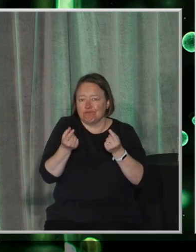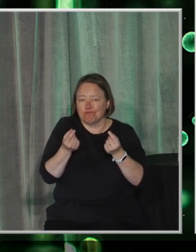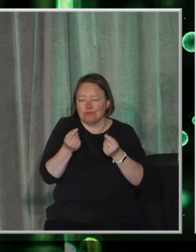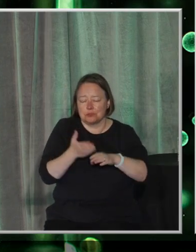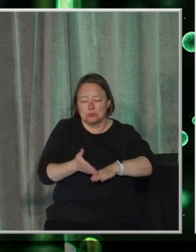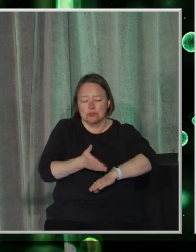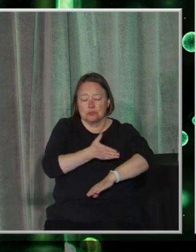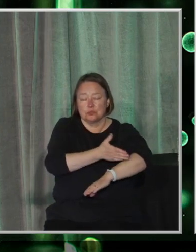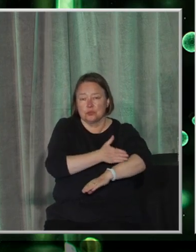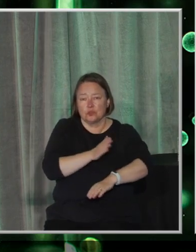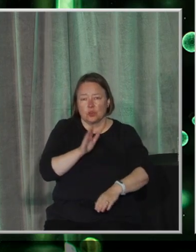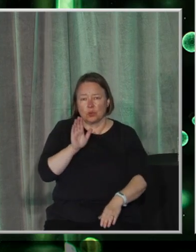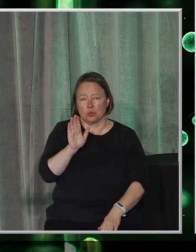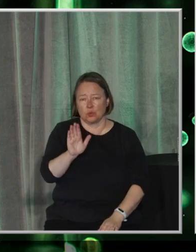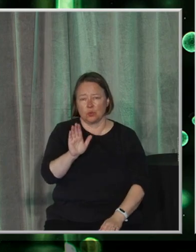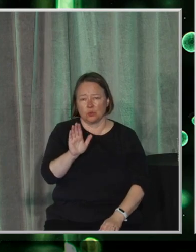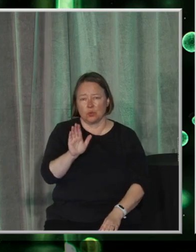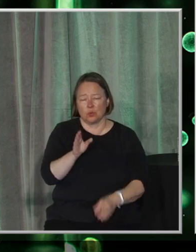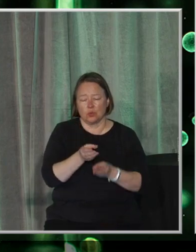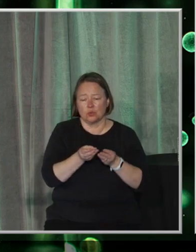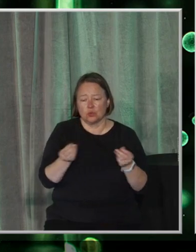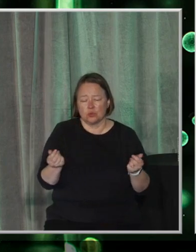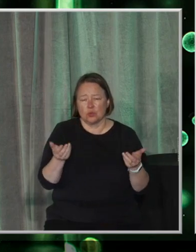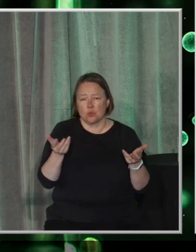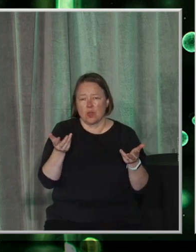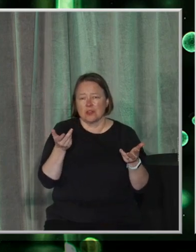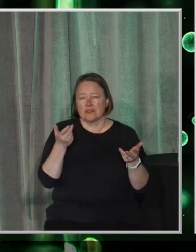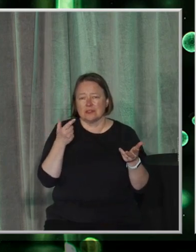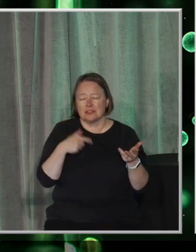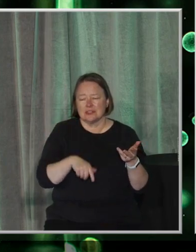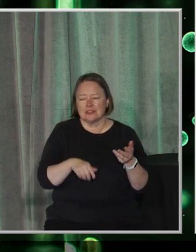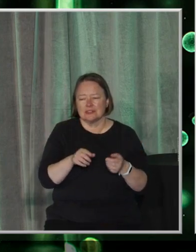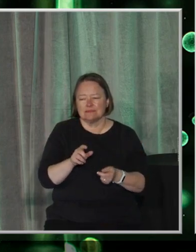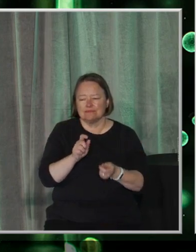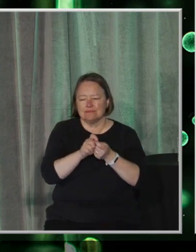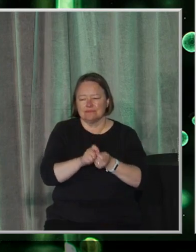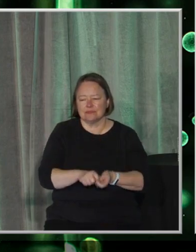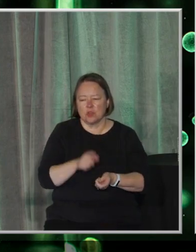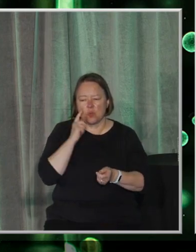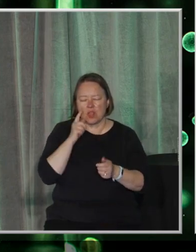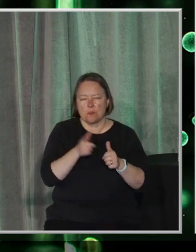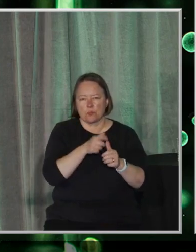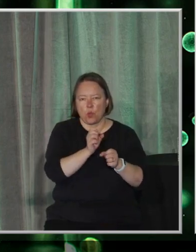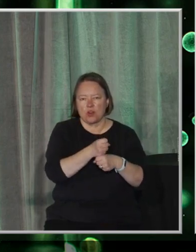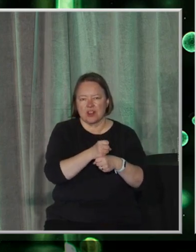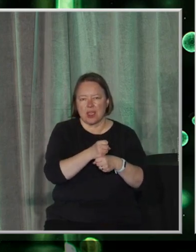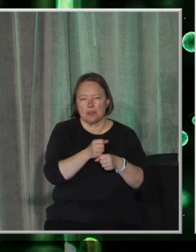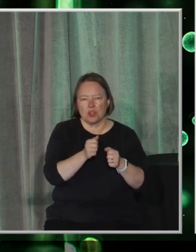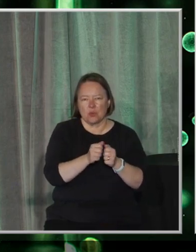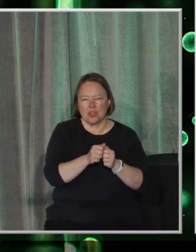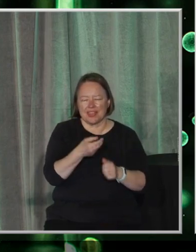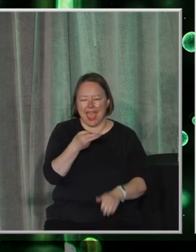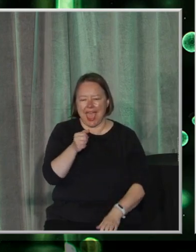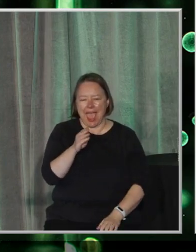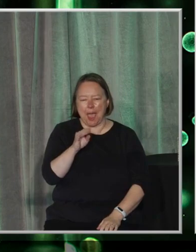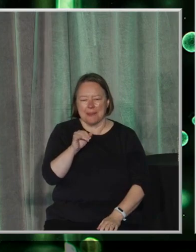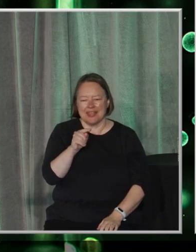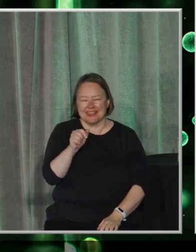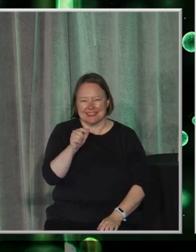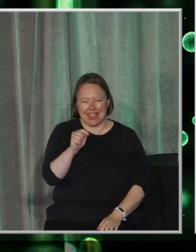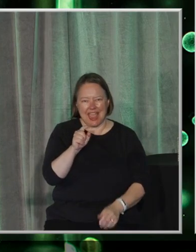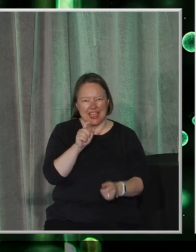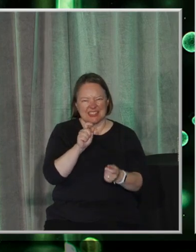improve your solution was particularly around further prototyping around the habitat in